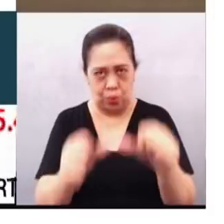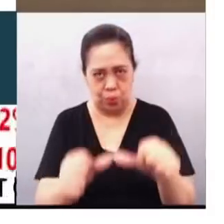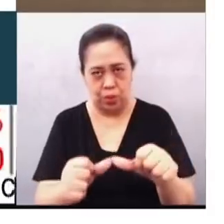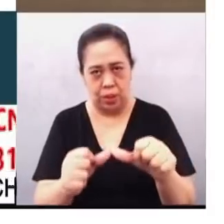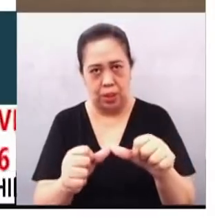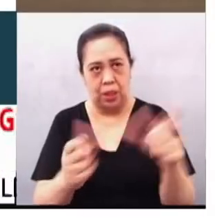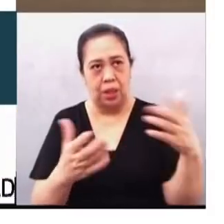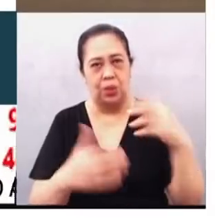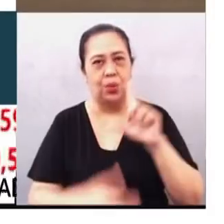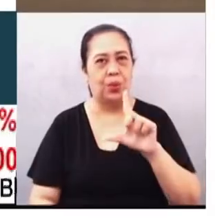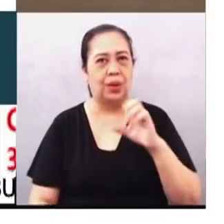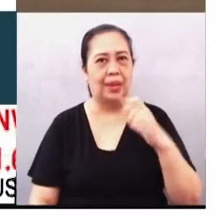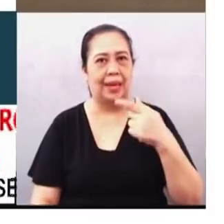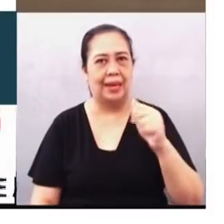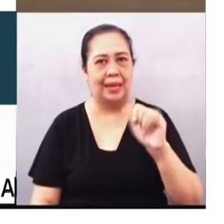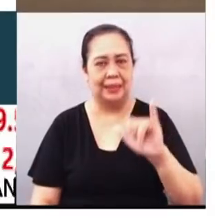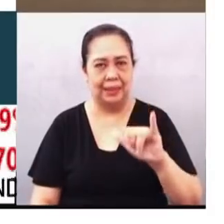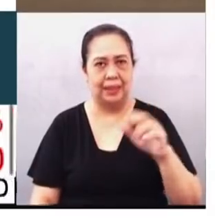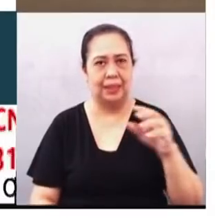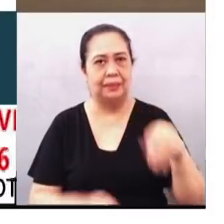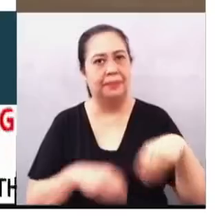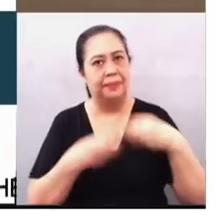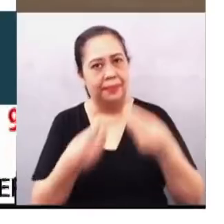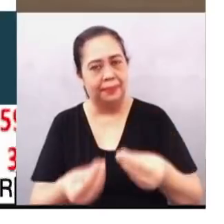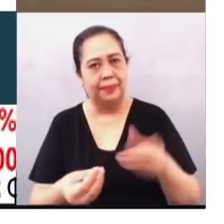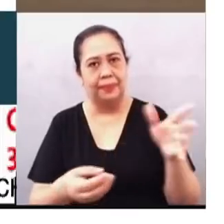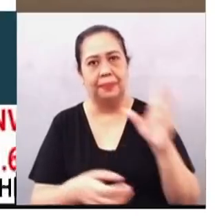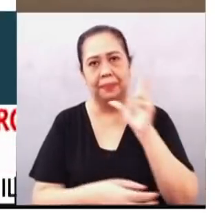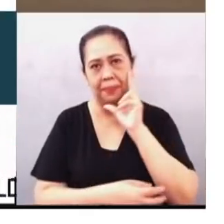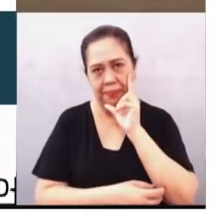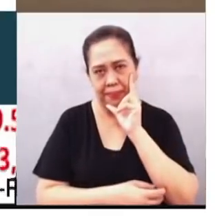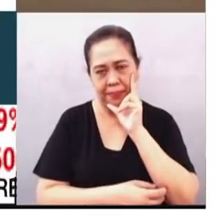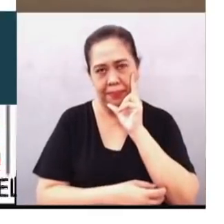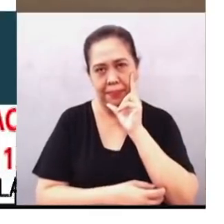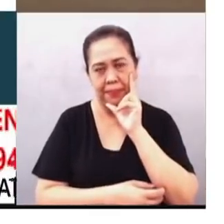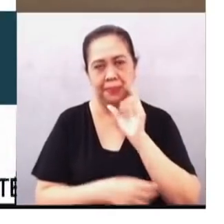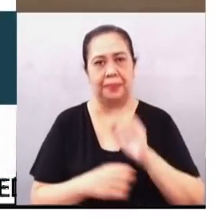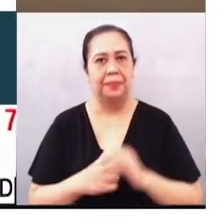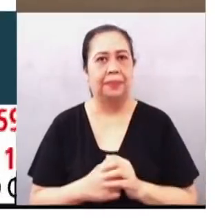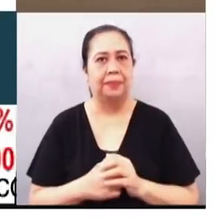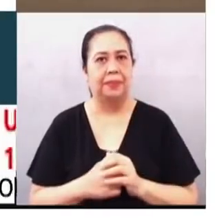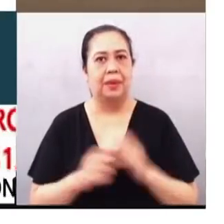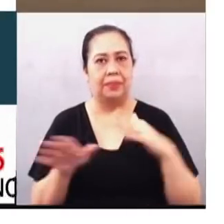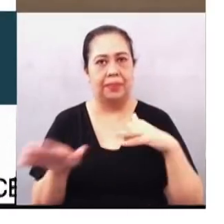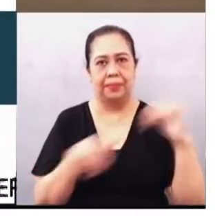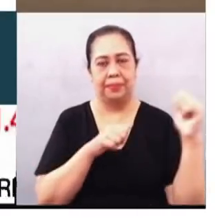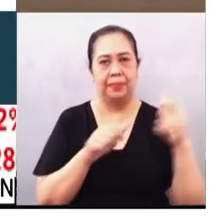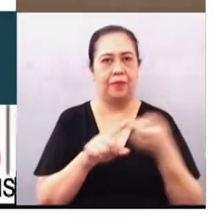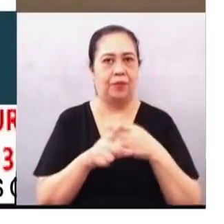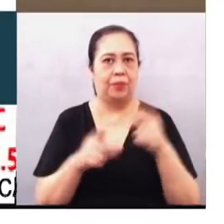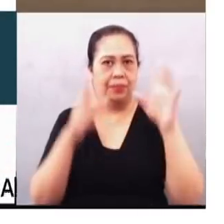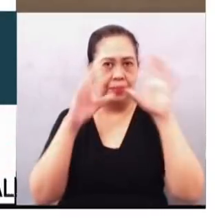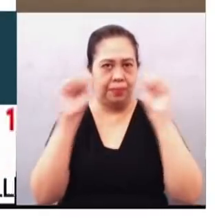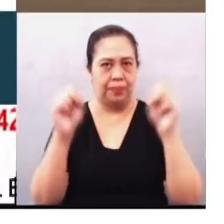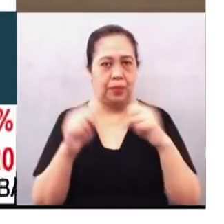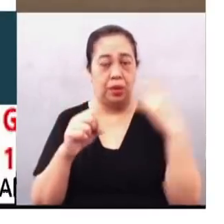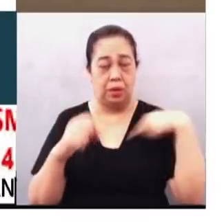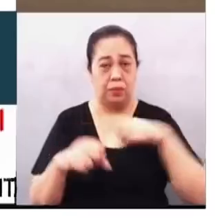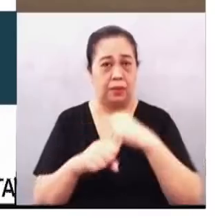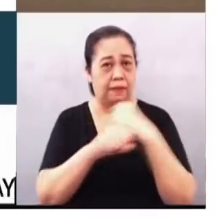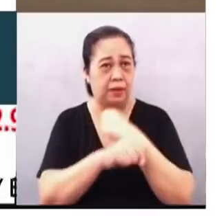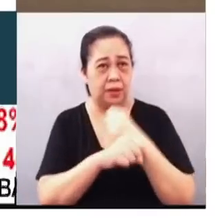legasiya na iniwan na naiiwan na ating Pangulong Duterte pag alis niya sa opisina. Yung laban natin sa